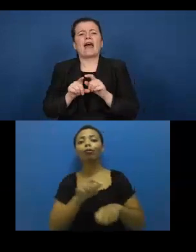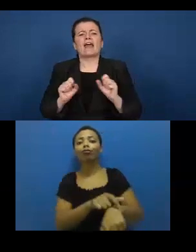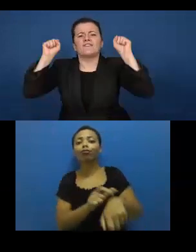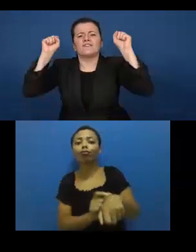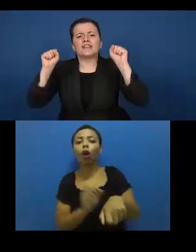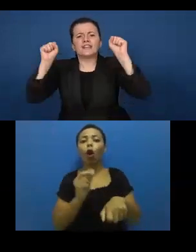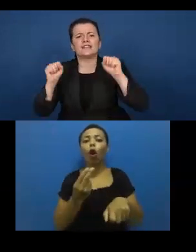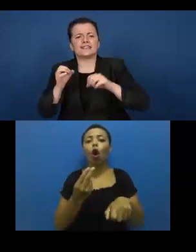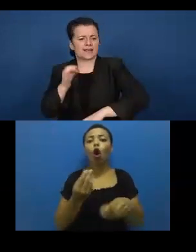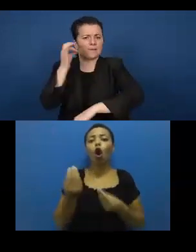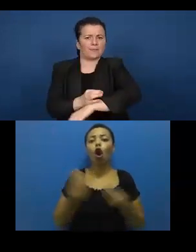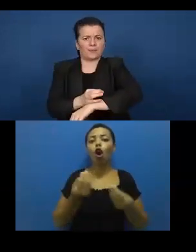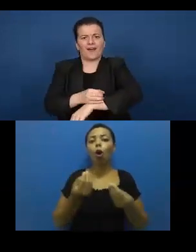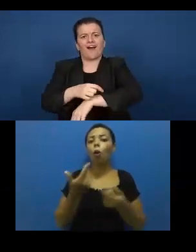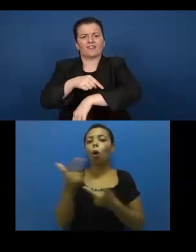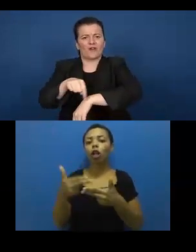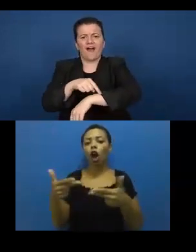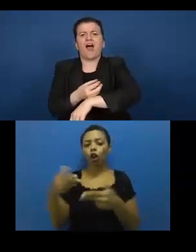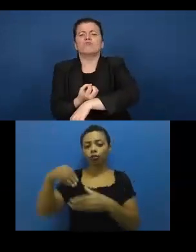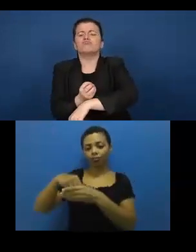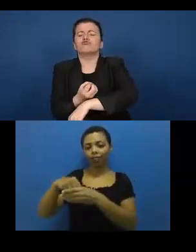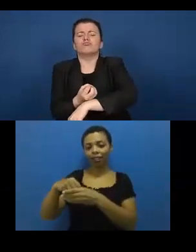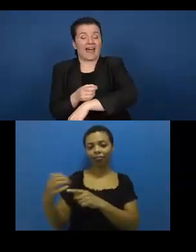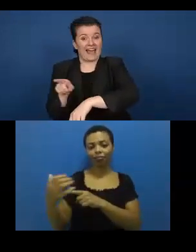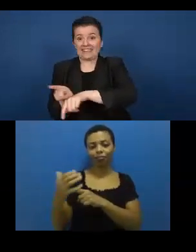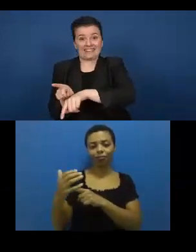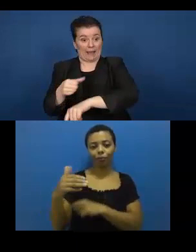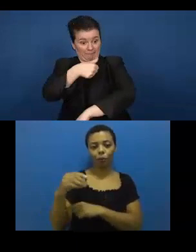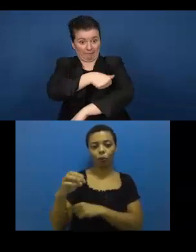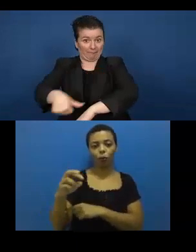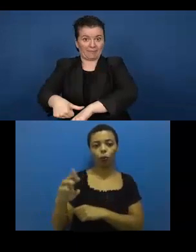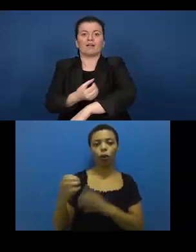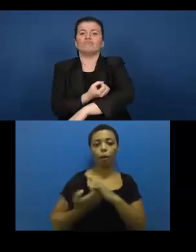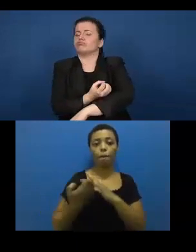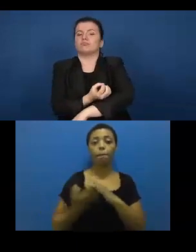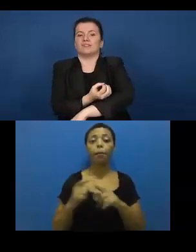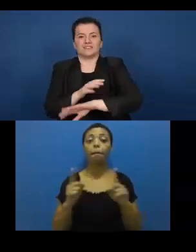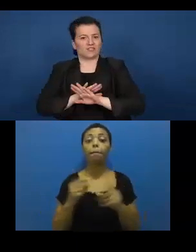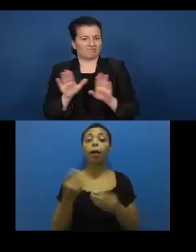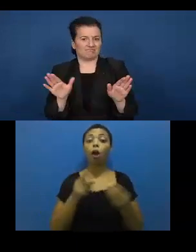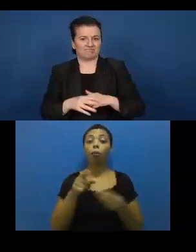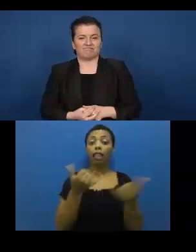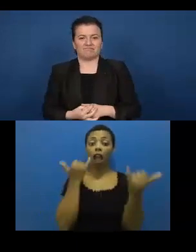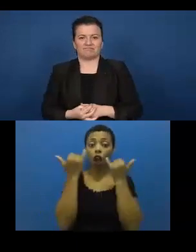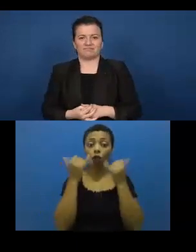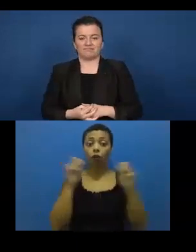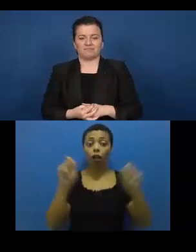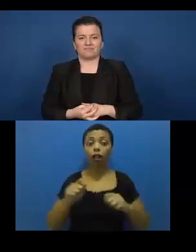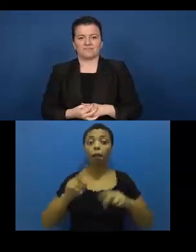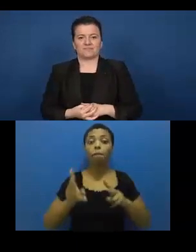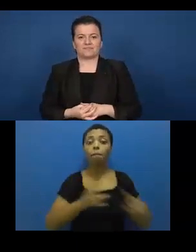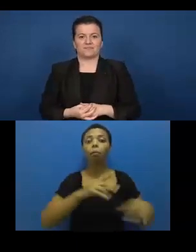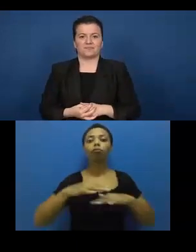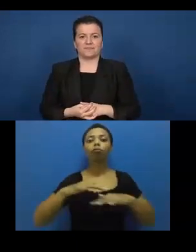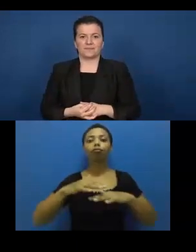motor in it. Now, what kind of information can you send with just 1 vibration motor? Well, what you can do is you